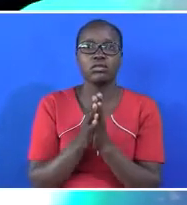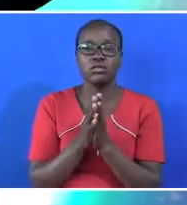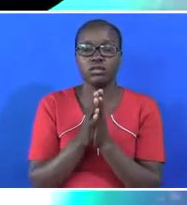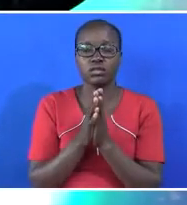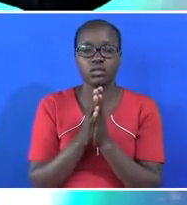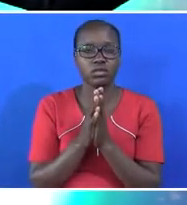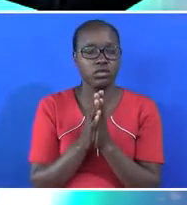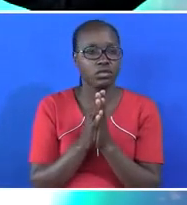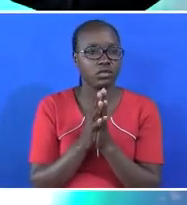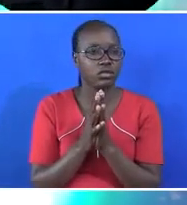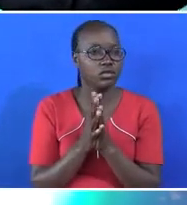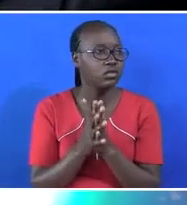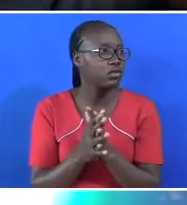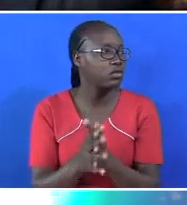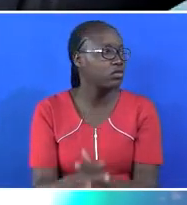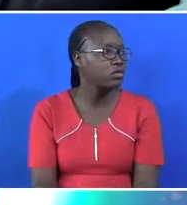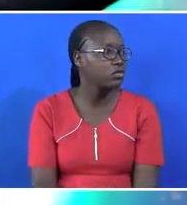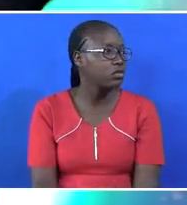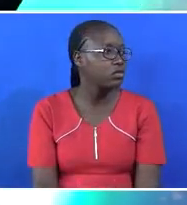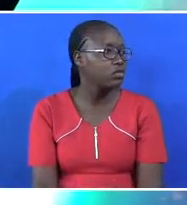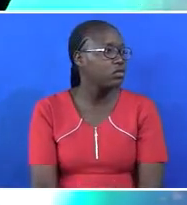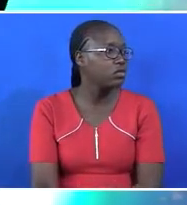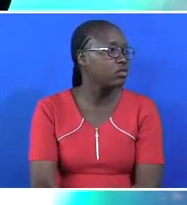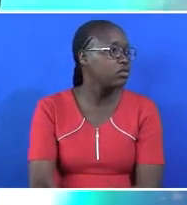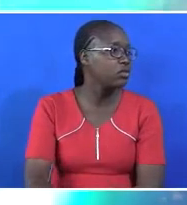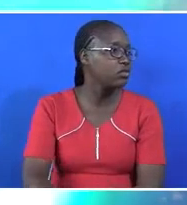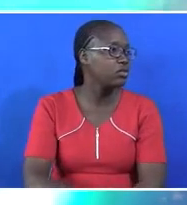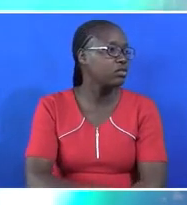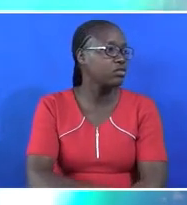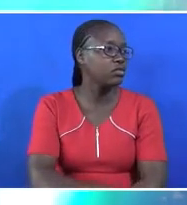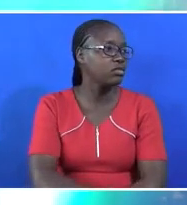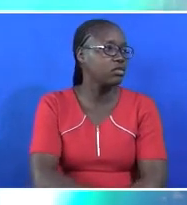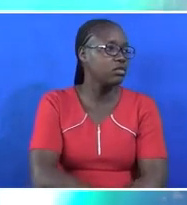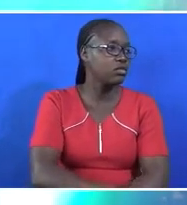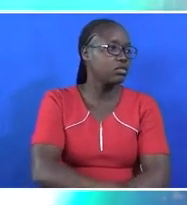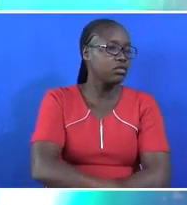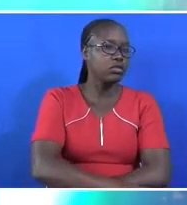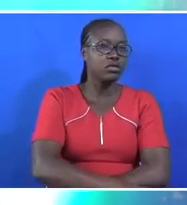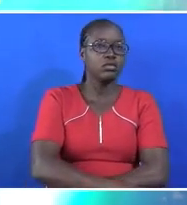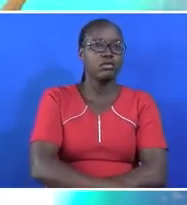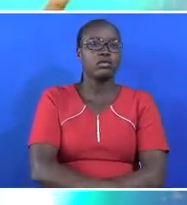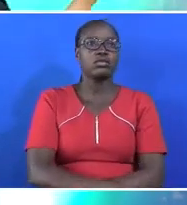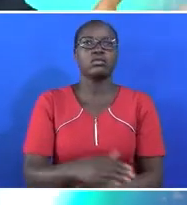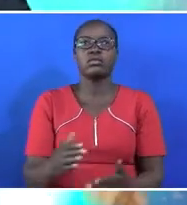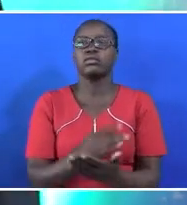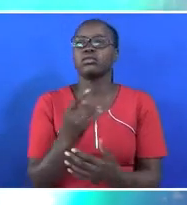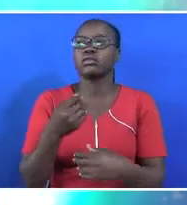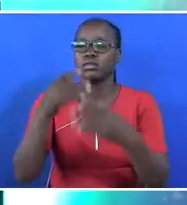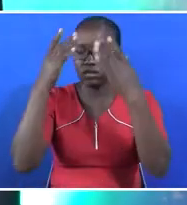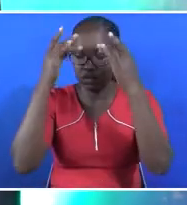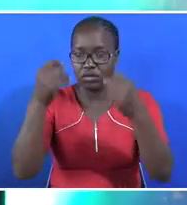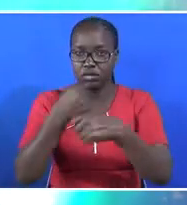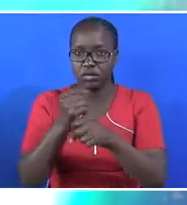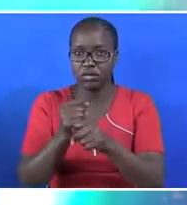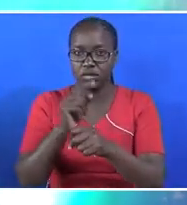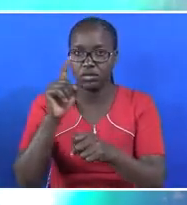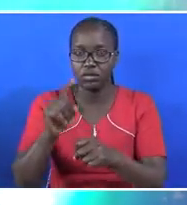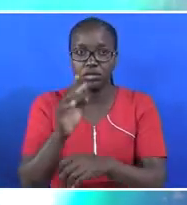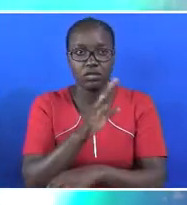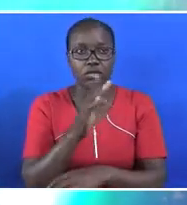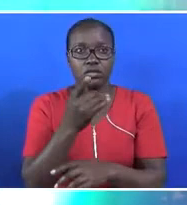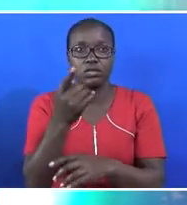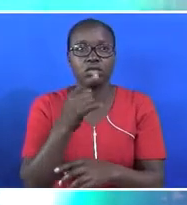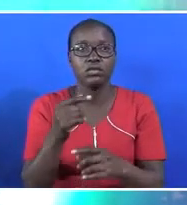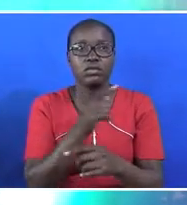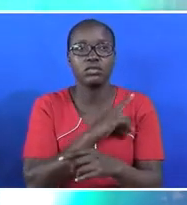head so that you can start praying for someone. Someone has to make a decision this afternoon and come to the Lord. The